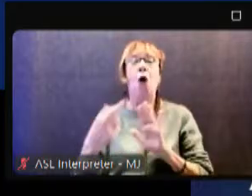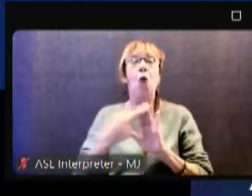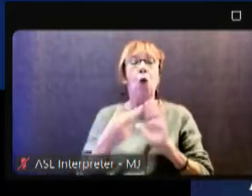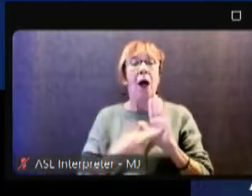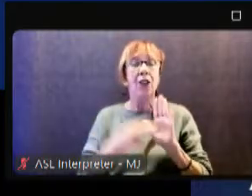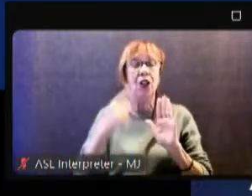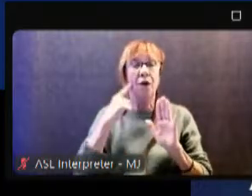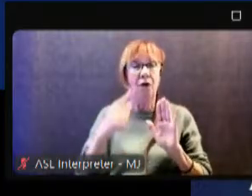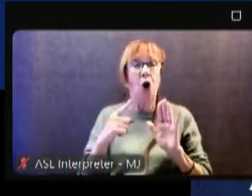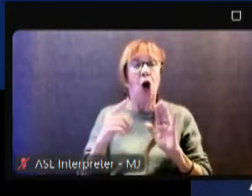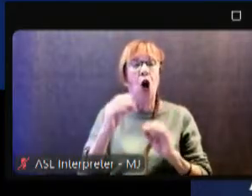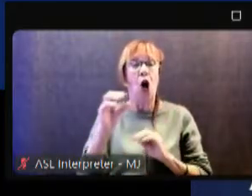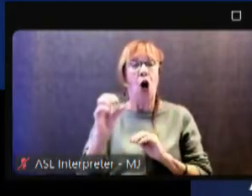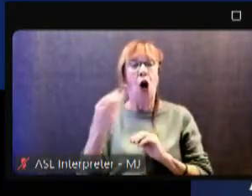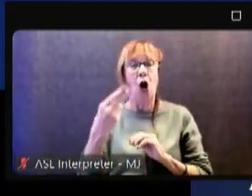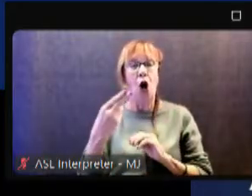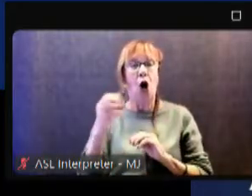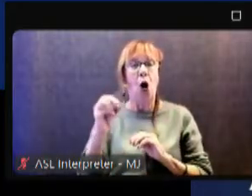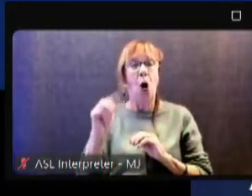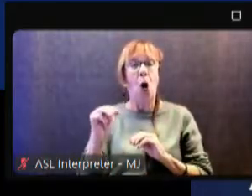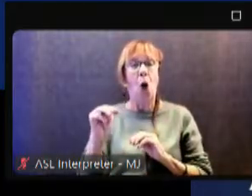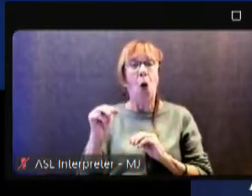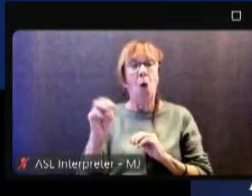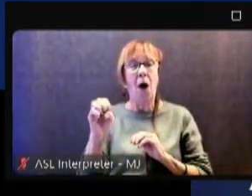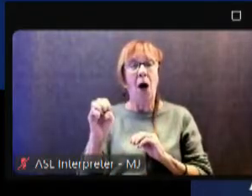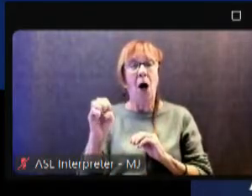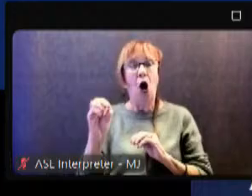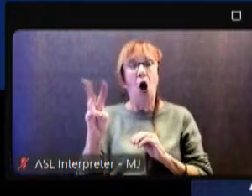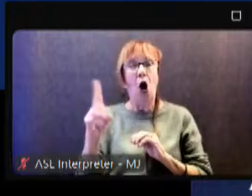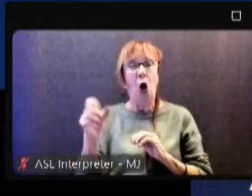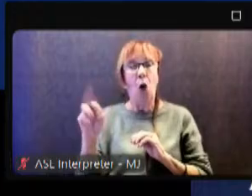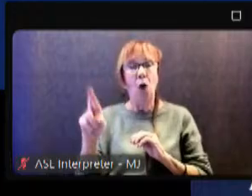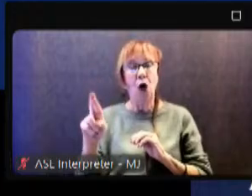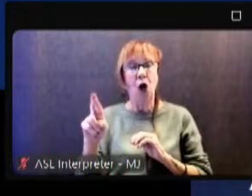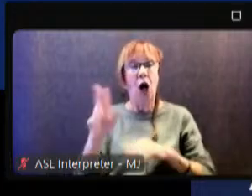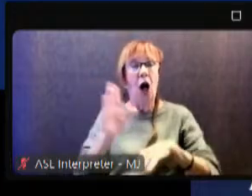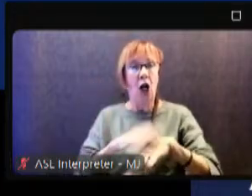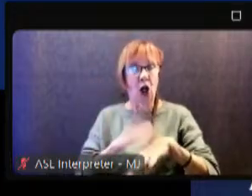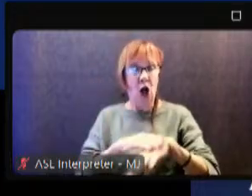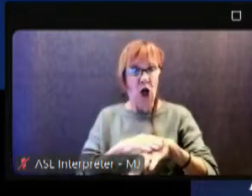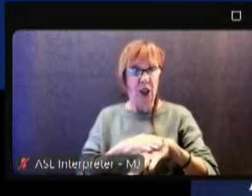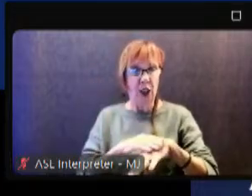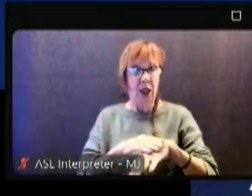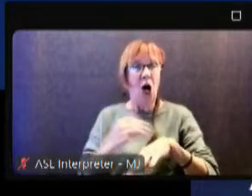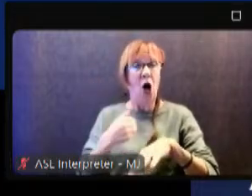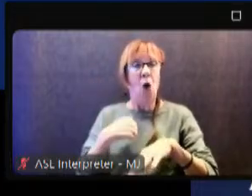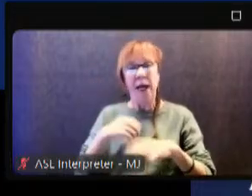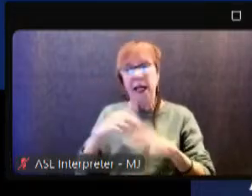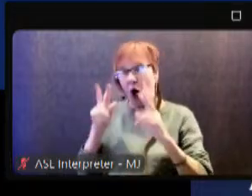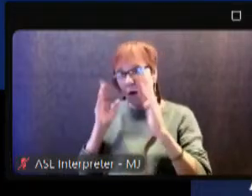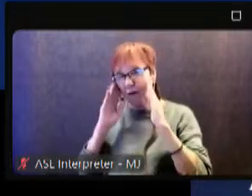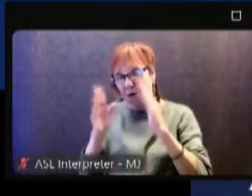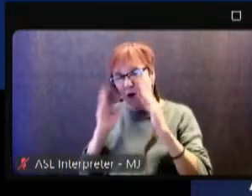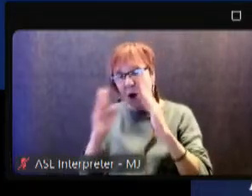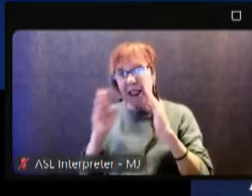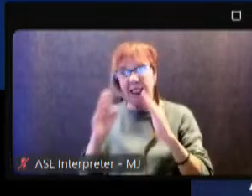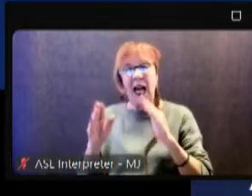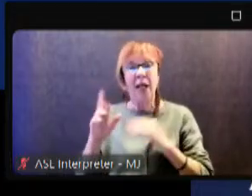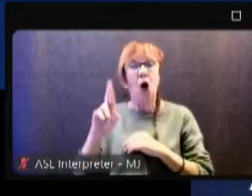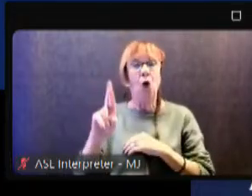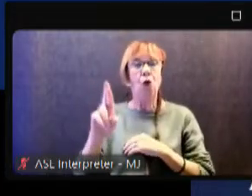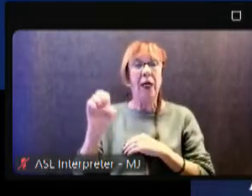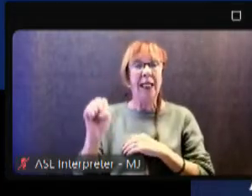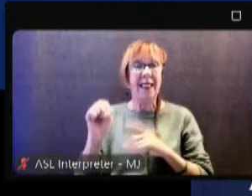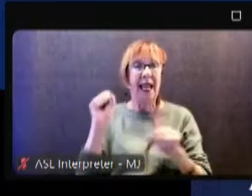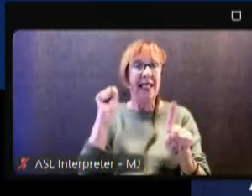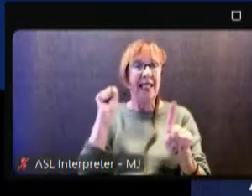homeowner alert. We are concerned about potential real estate scams. By signing up for the homeowner alert with your email